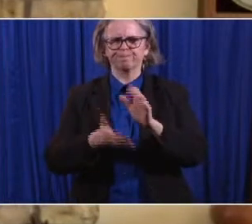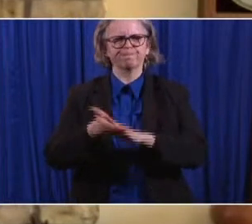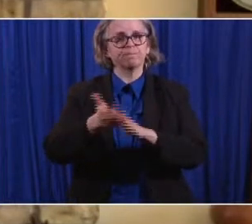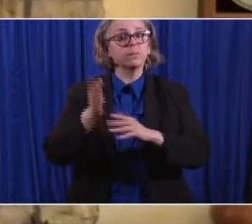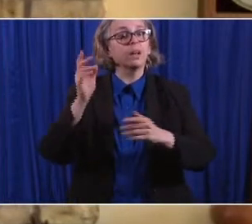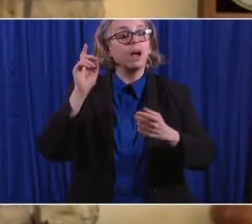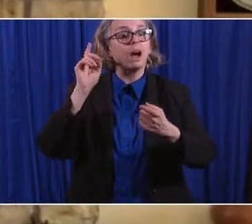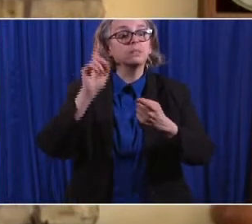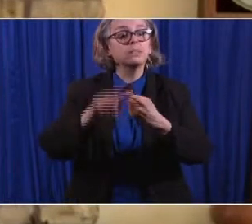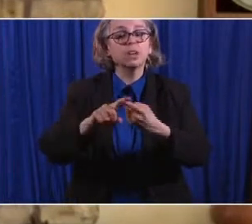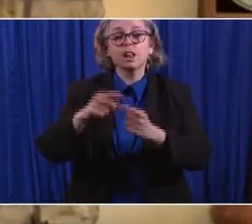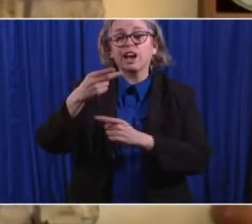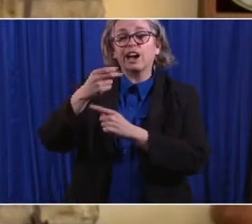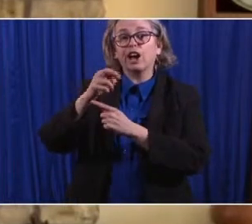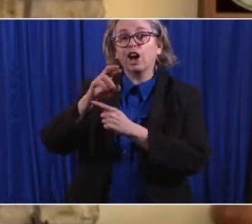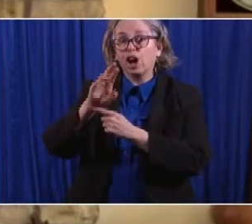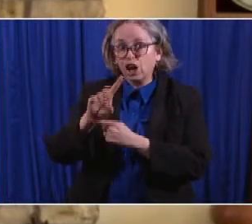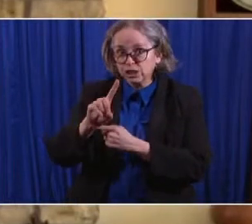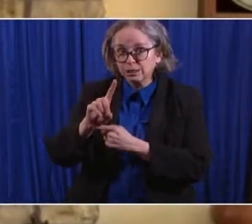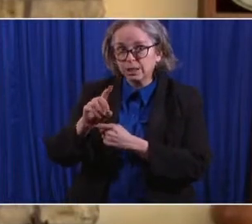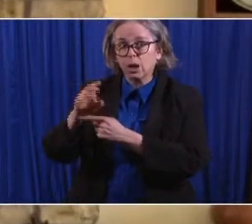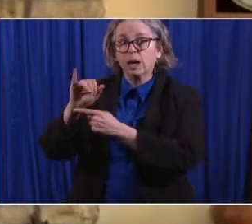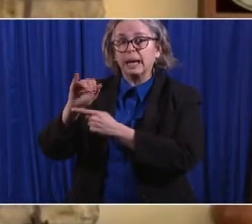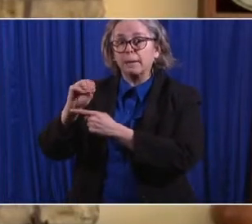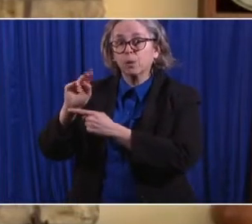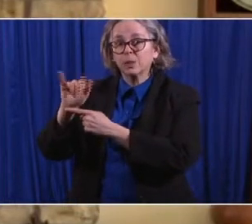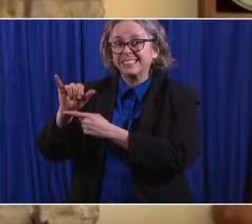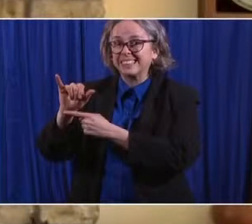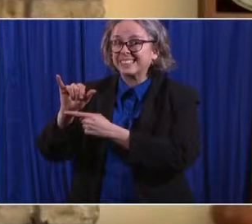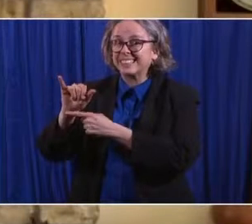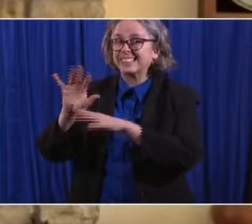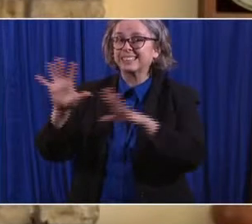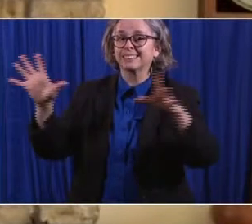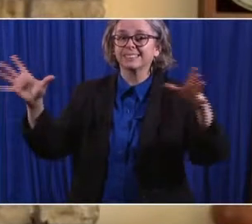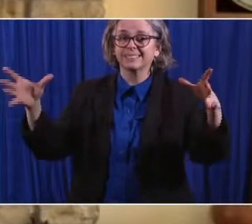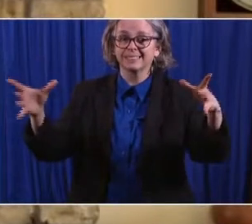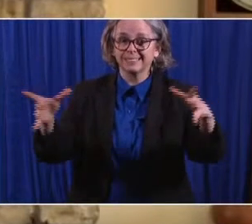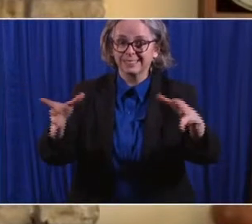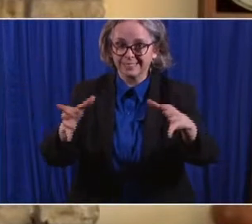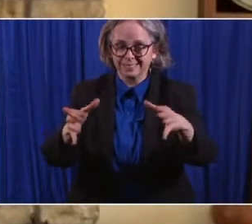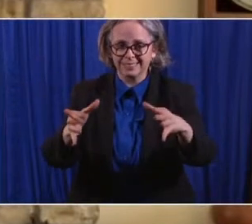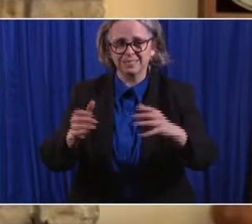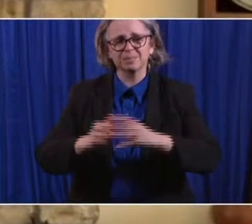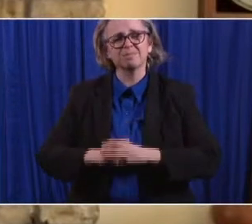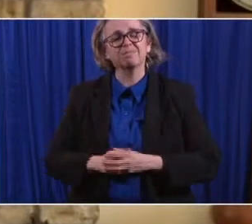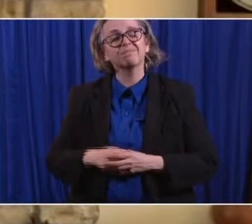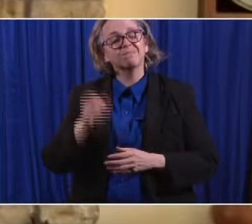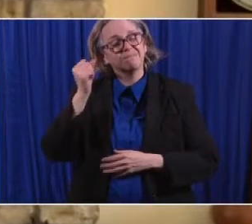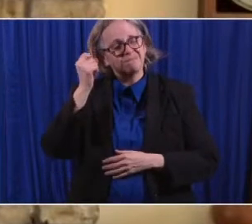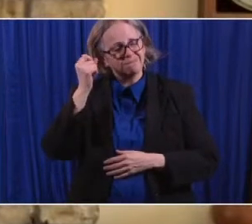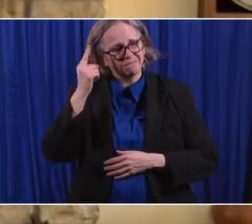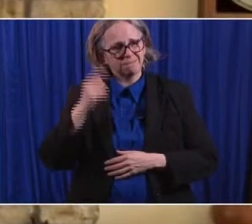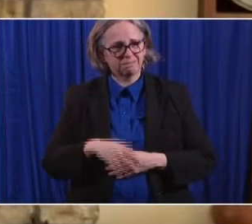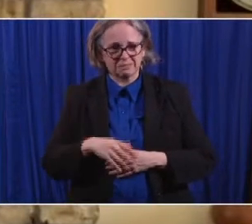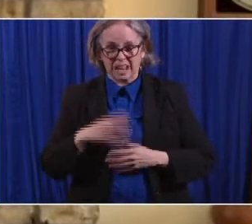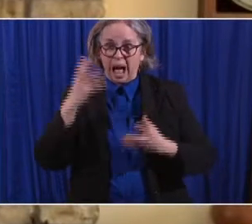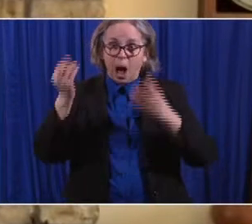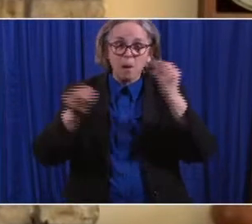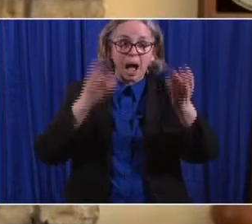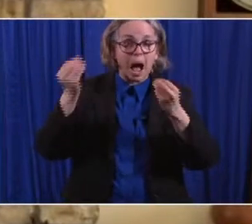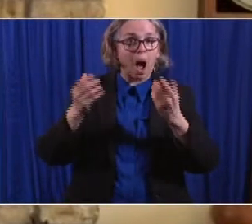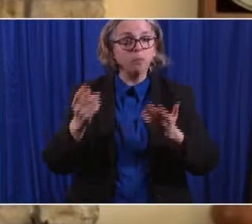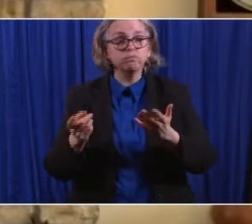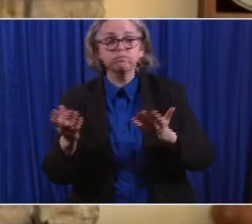longing for. And so we can do a lot of things this summer, but we've got to be very careful. So I agree, absolutely agree with that